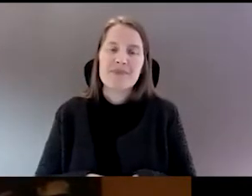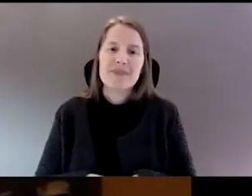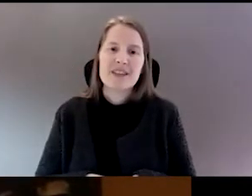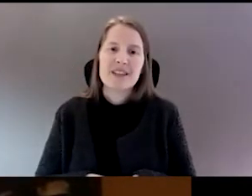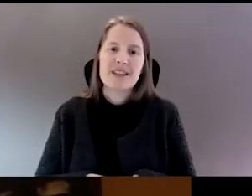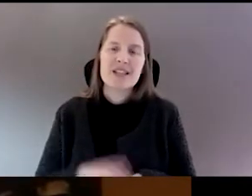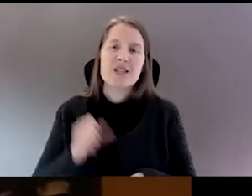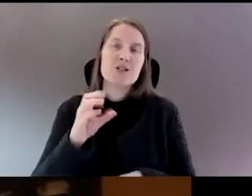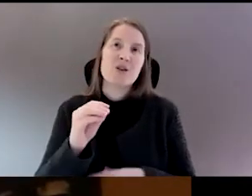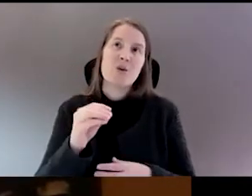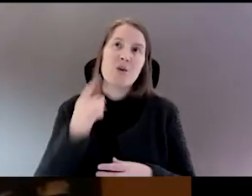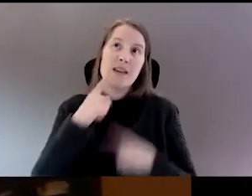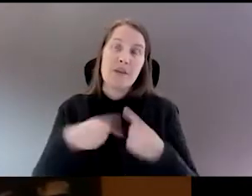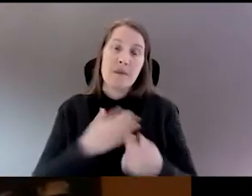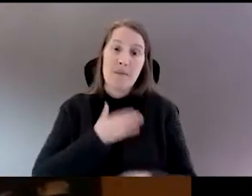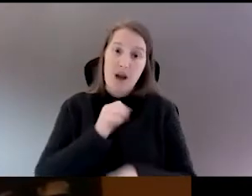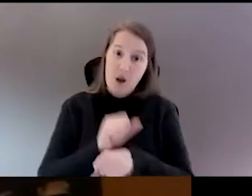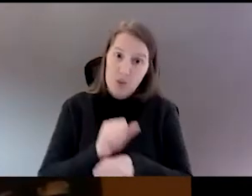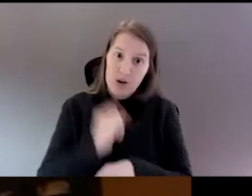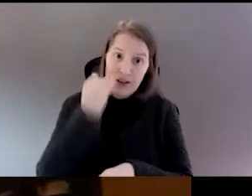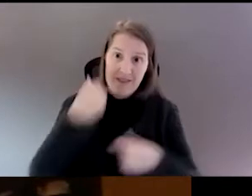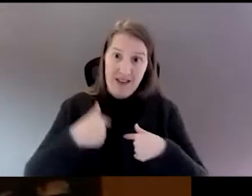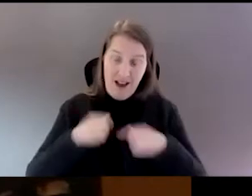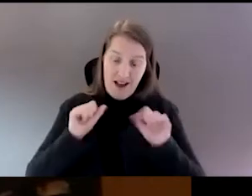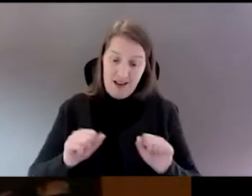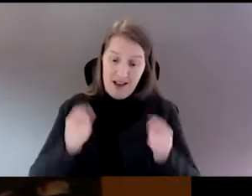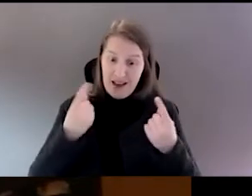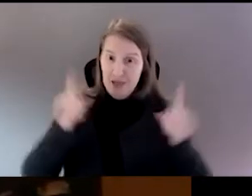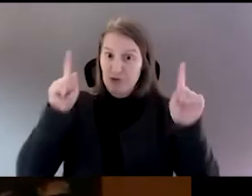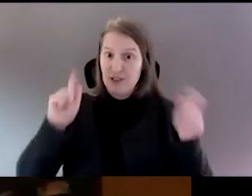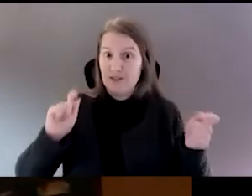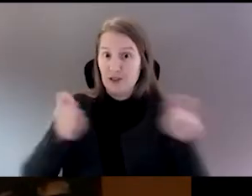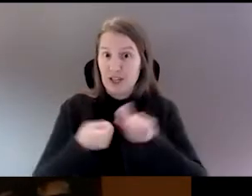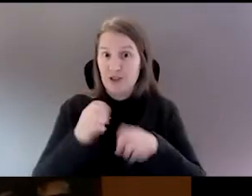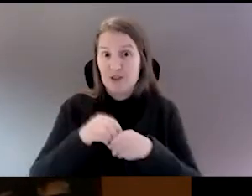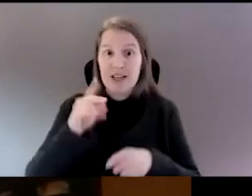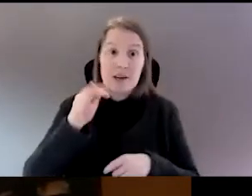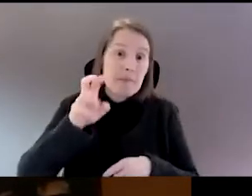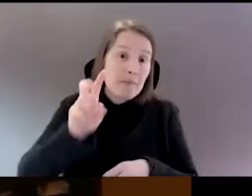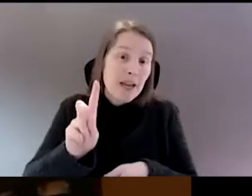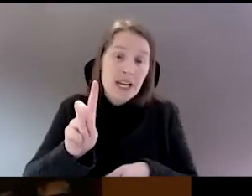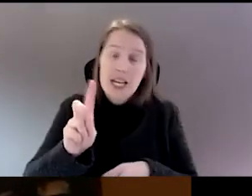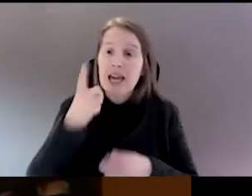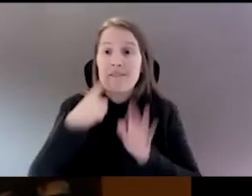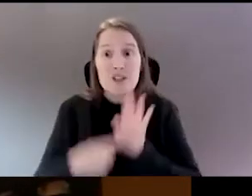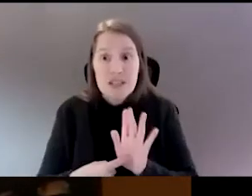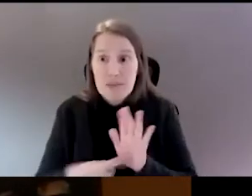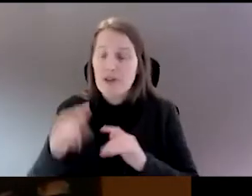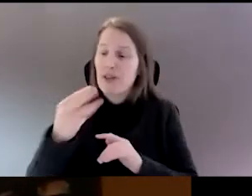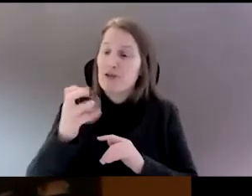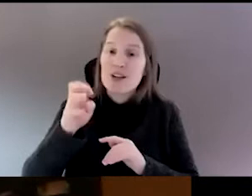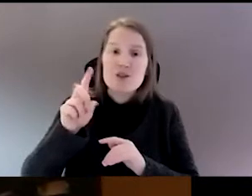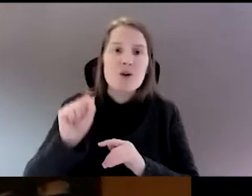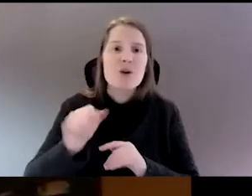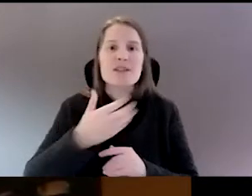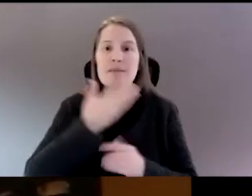I do, if I could achieve, changes in Medicaid thresholds, if I can get better systems integration, if